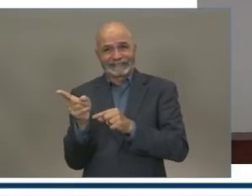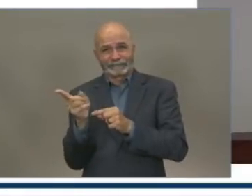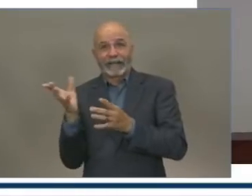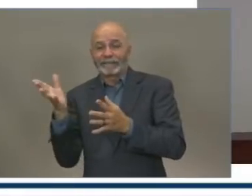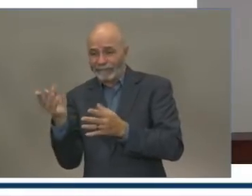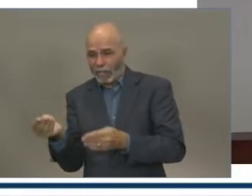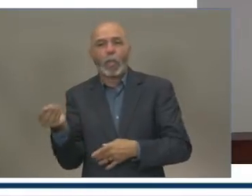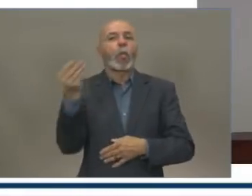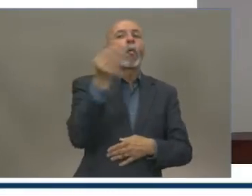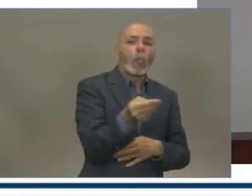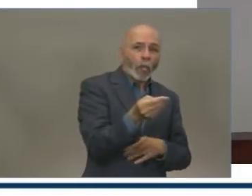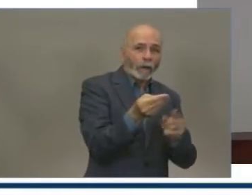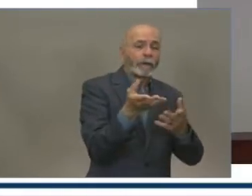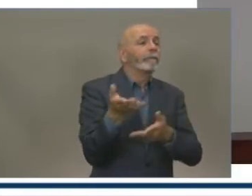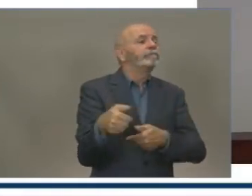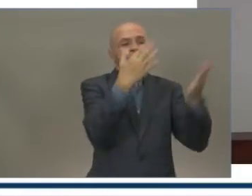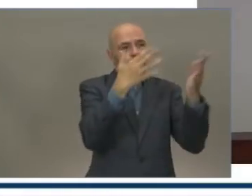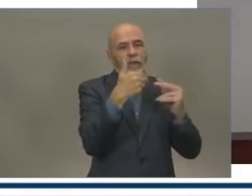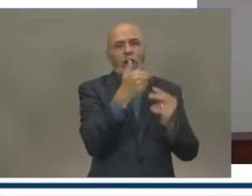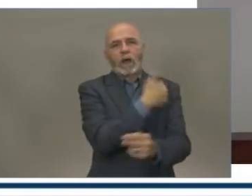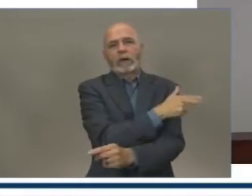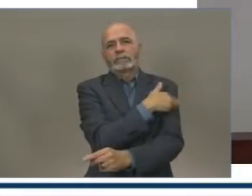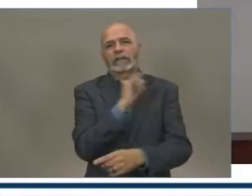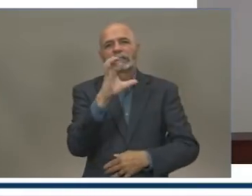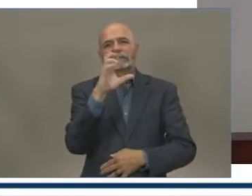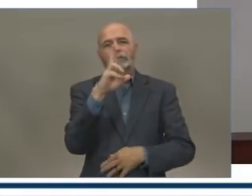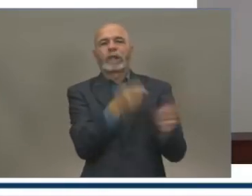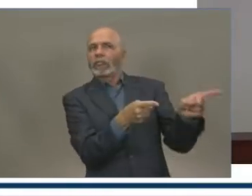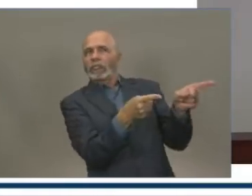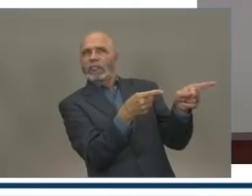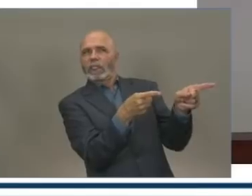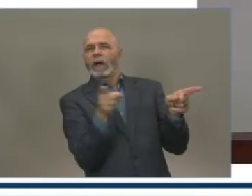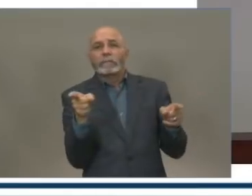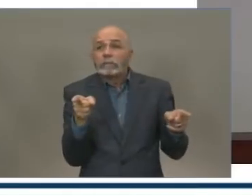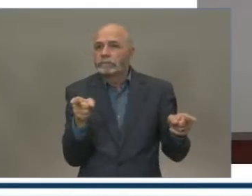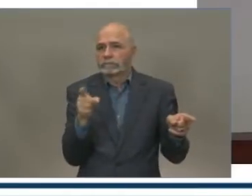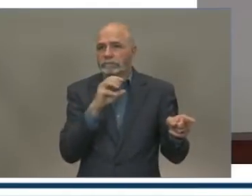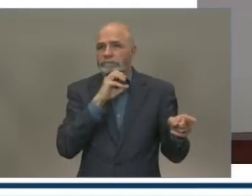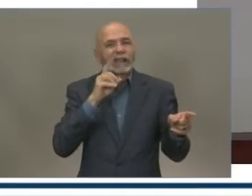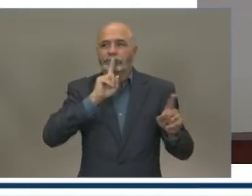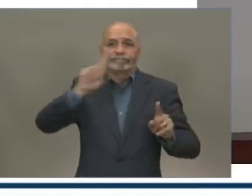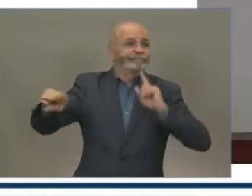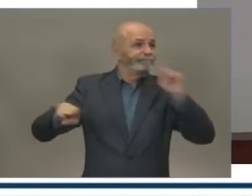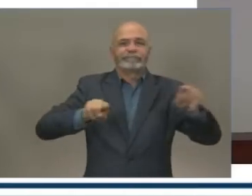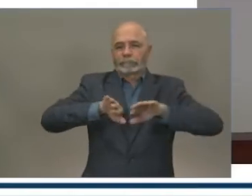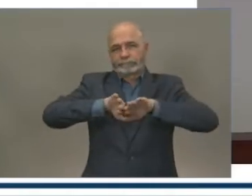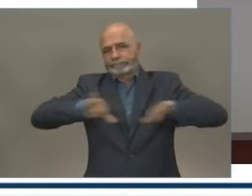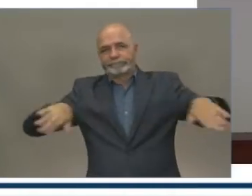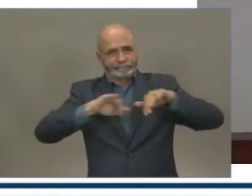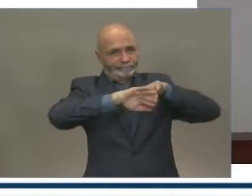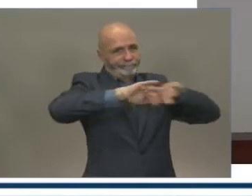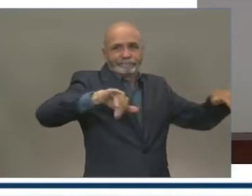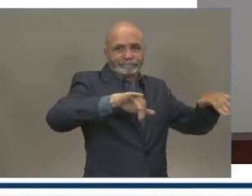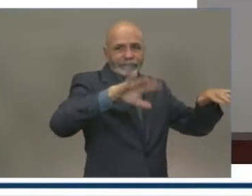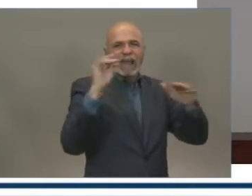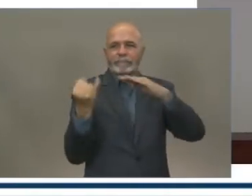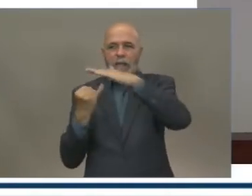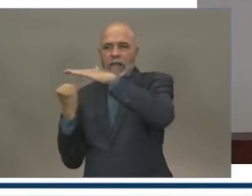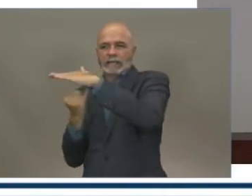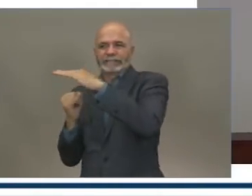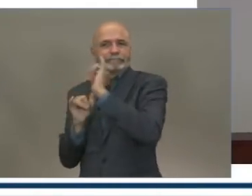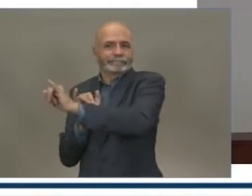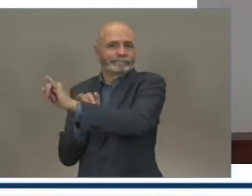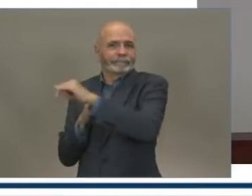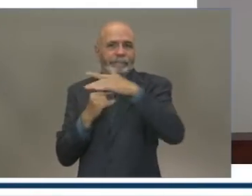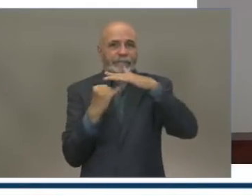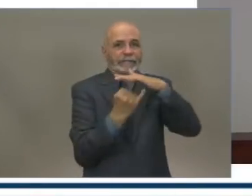intensive care unit. Affected patients have been isolated as per our infection control guidelines, and so far, more